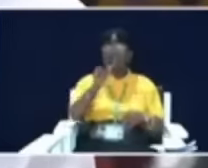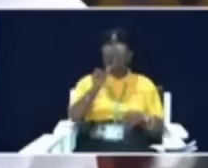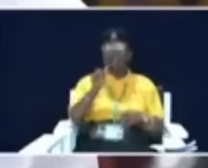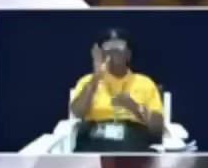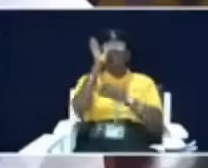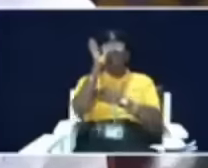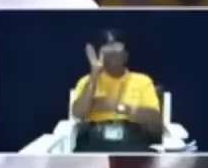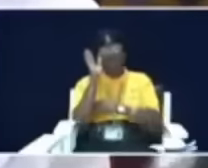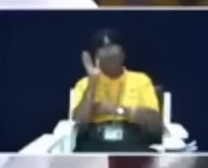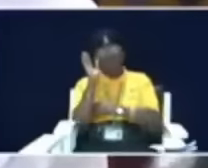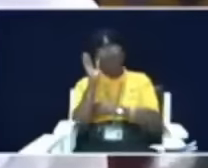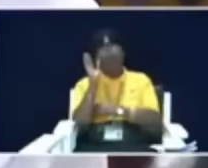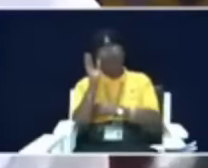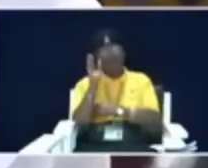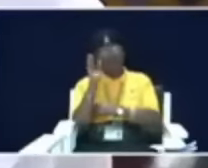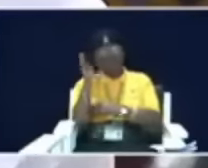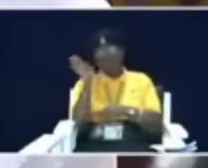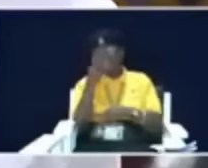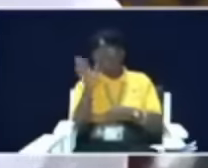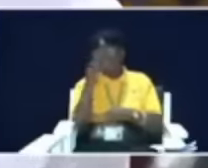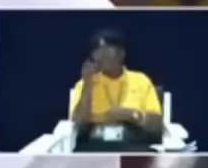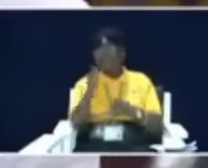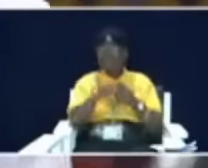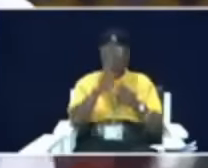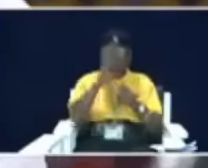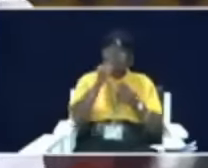God seems to be silent.